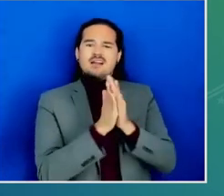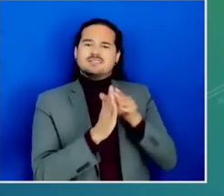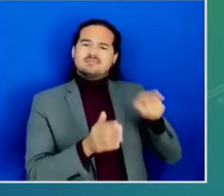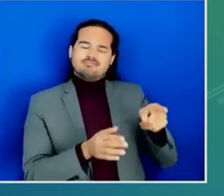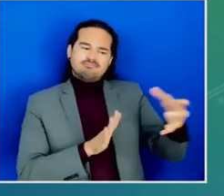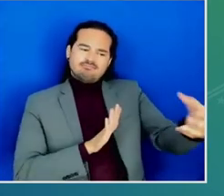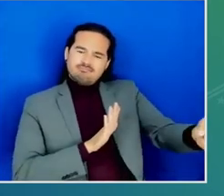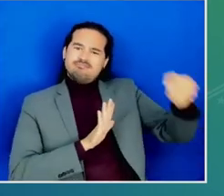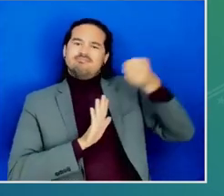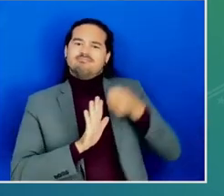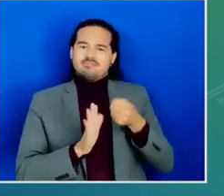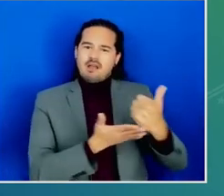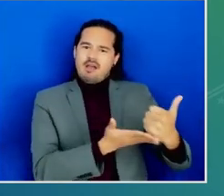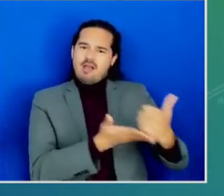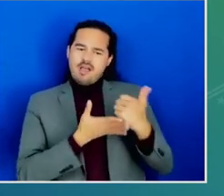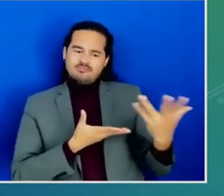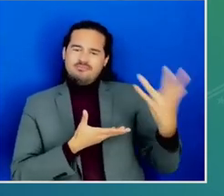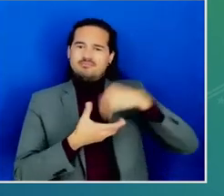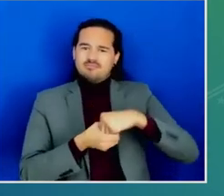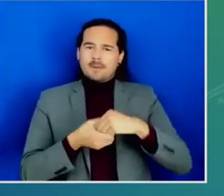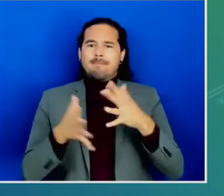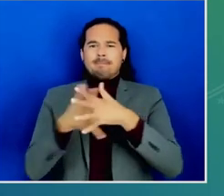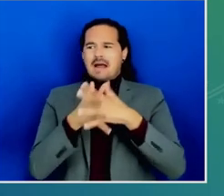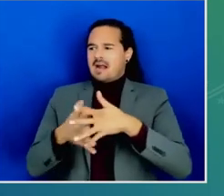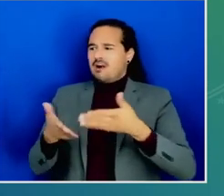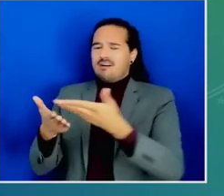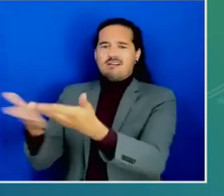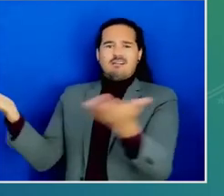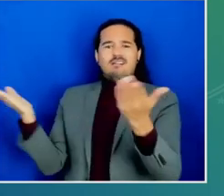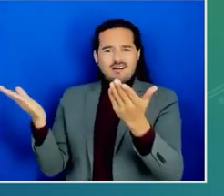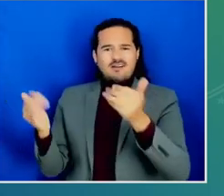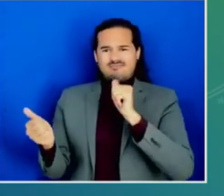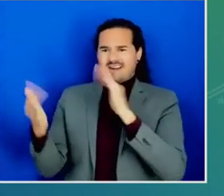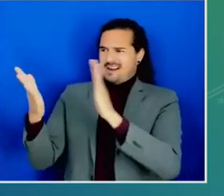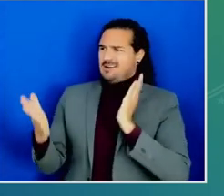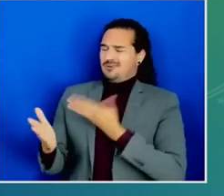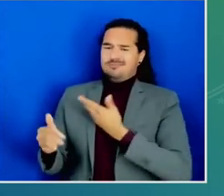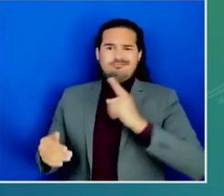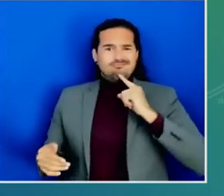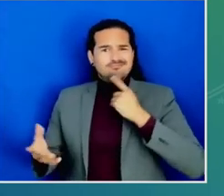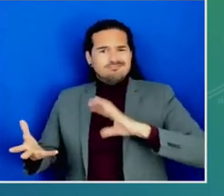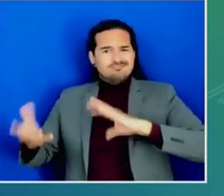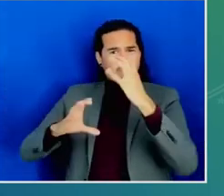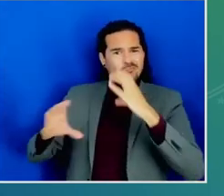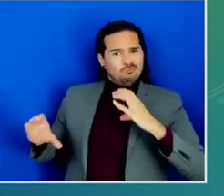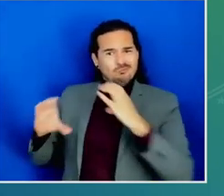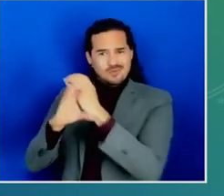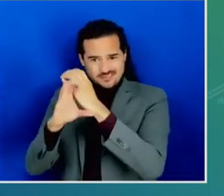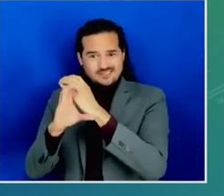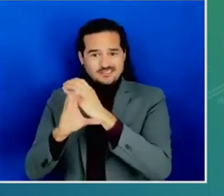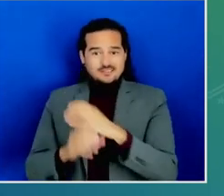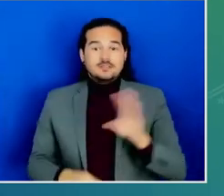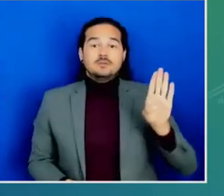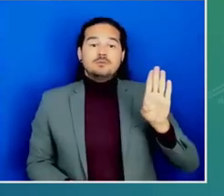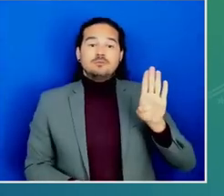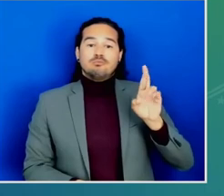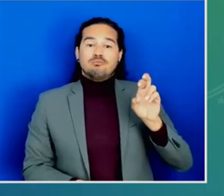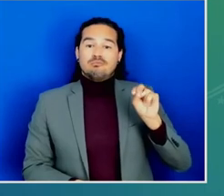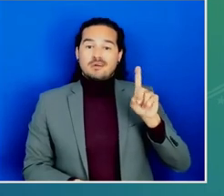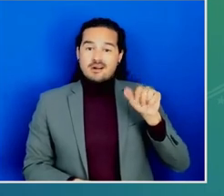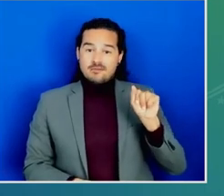to solve some of the most persistent environmental problems America faces today. Brenda would be the first African-American official to hold